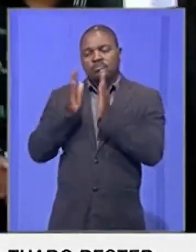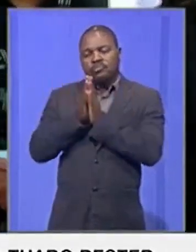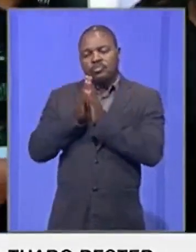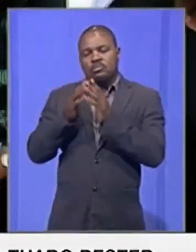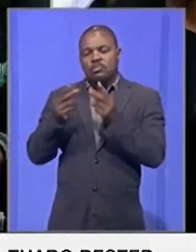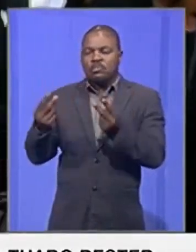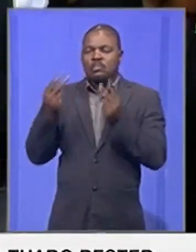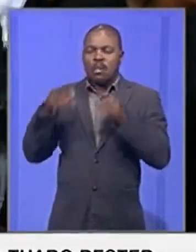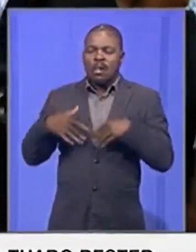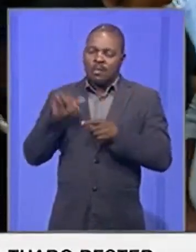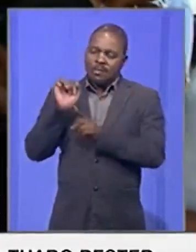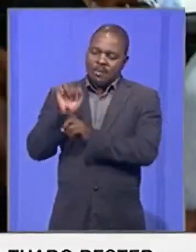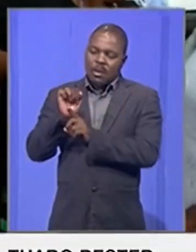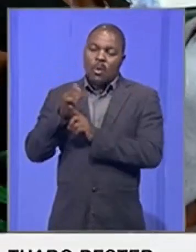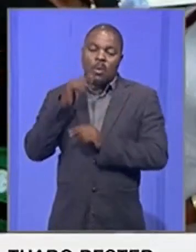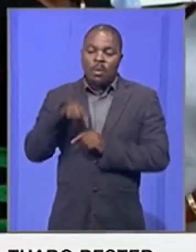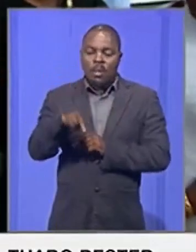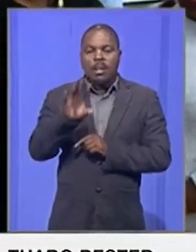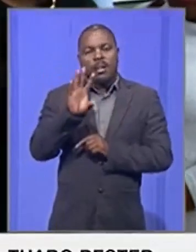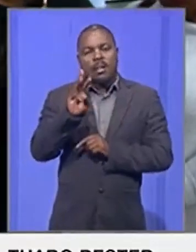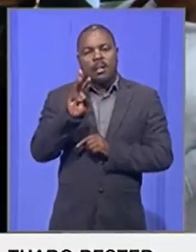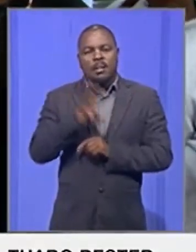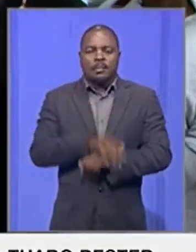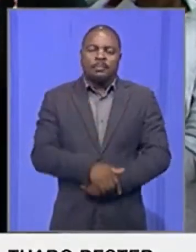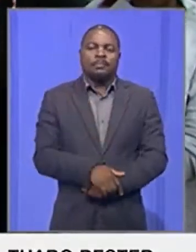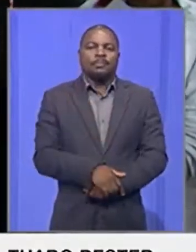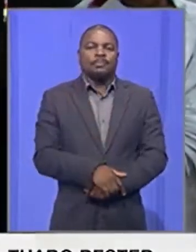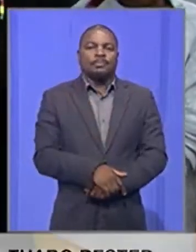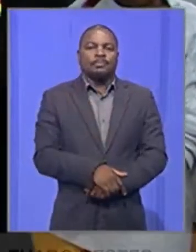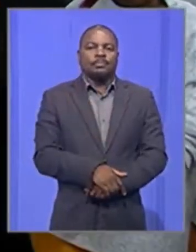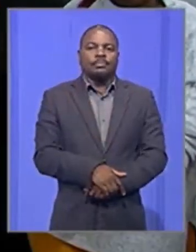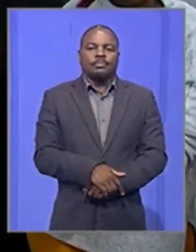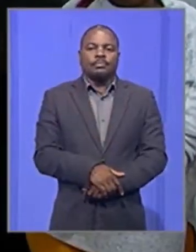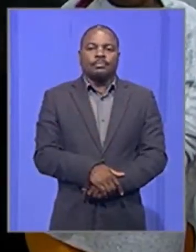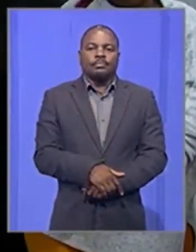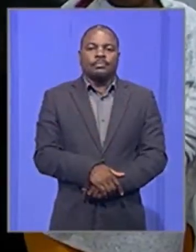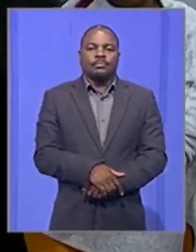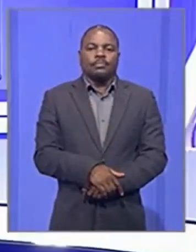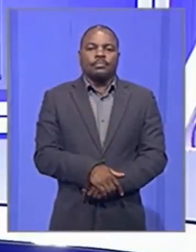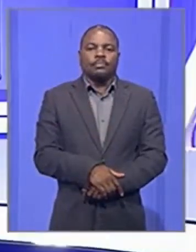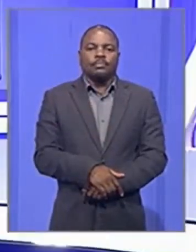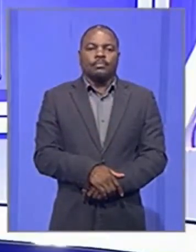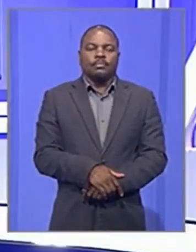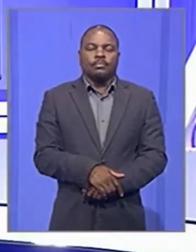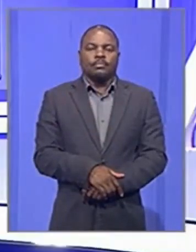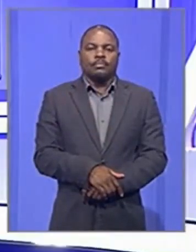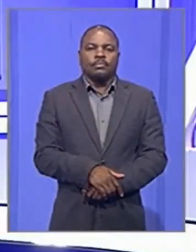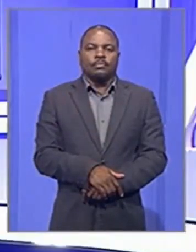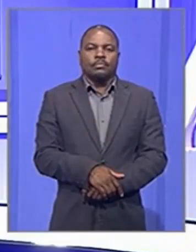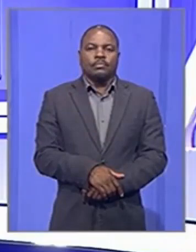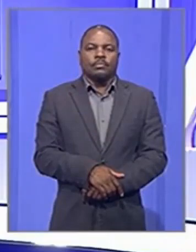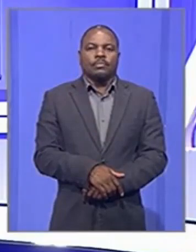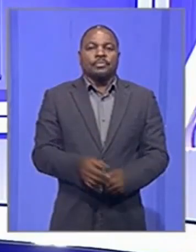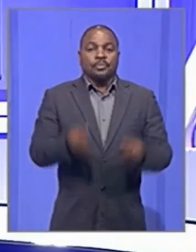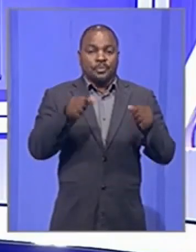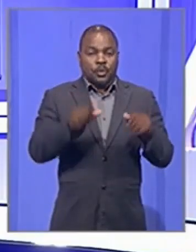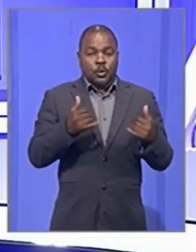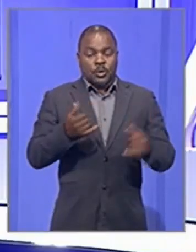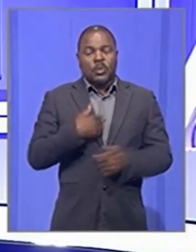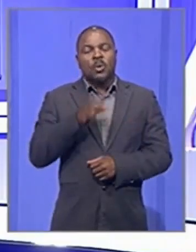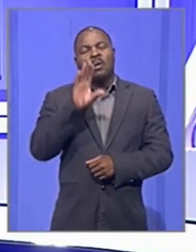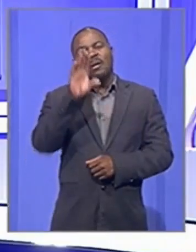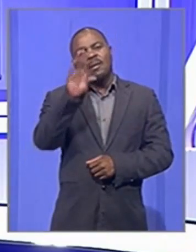Katlego Bereng ka Labone. Kamogelo Siekwi, SABC News, Bloemfontein. Go sa le gale re lopile